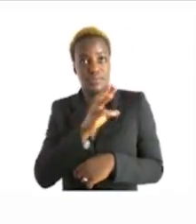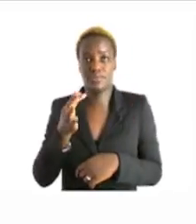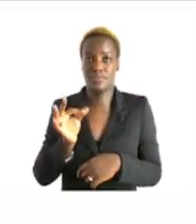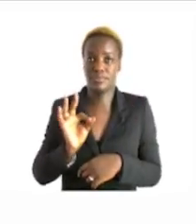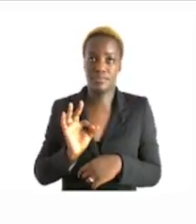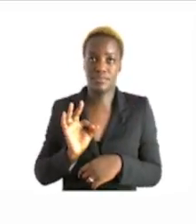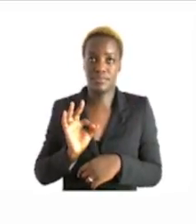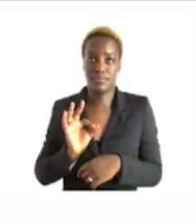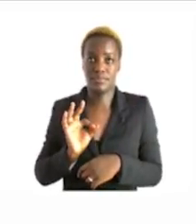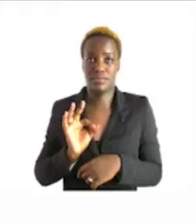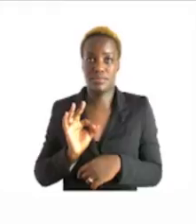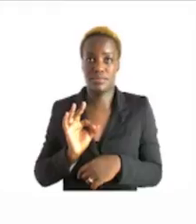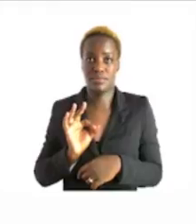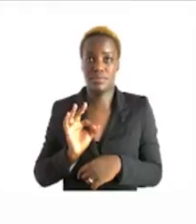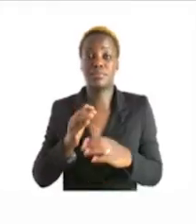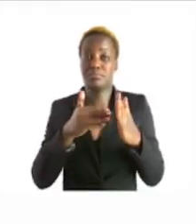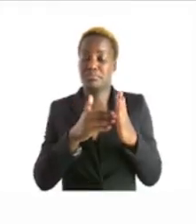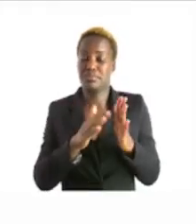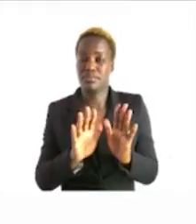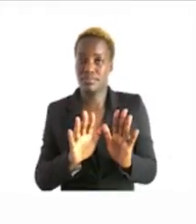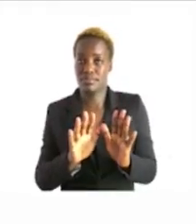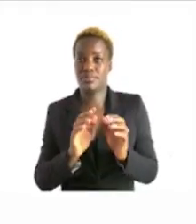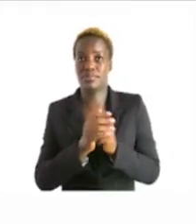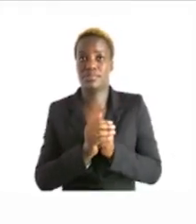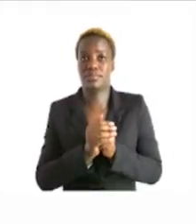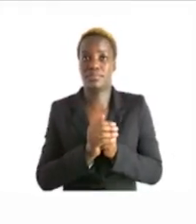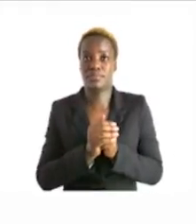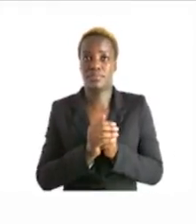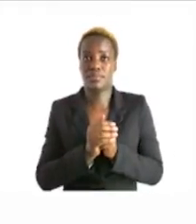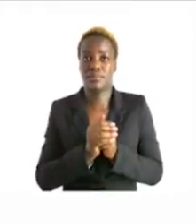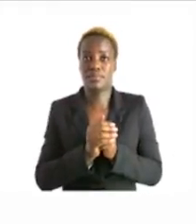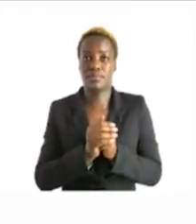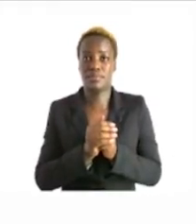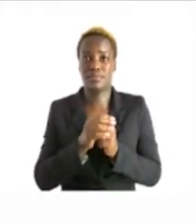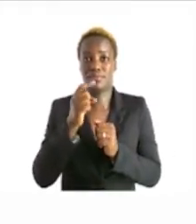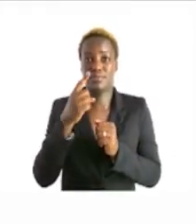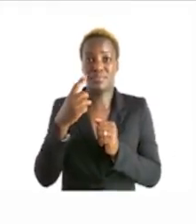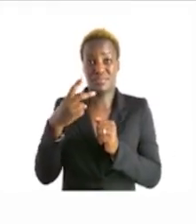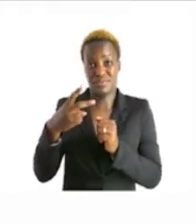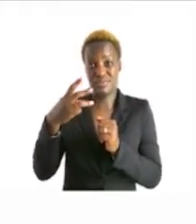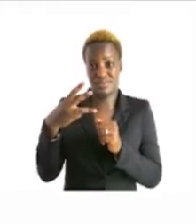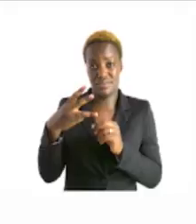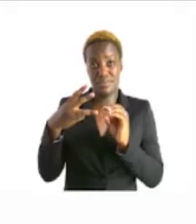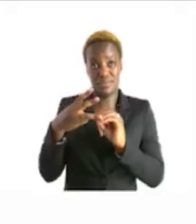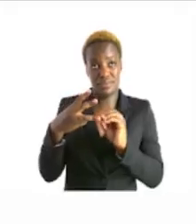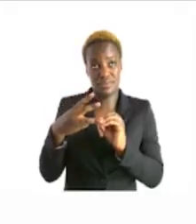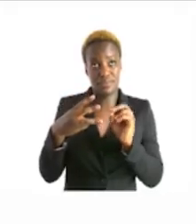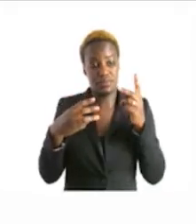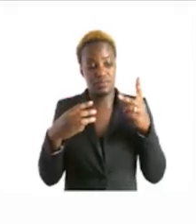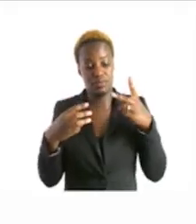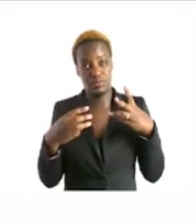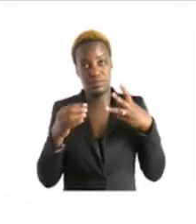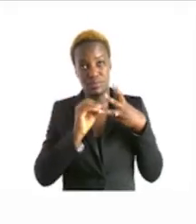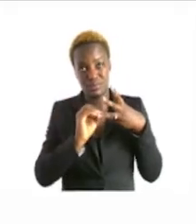okay let us quickly stop there let's skip one two three blocks what number do you think will